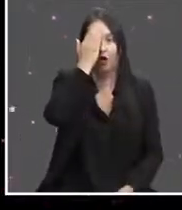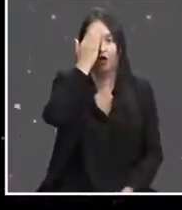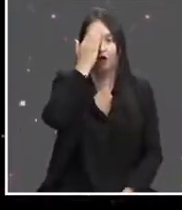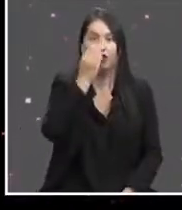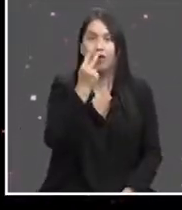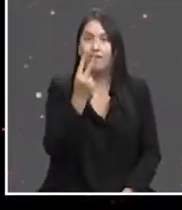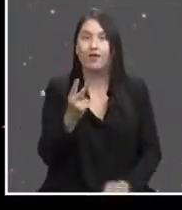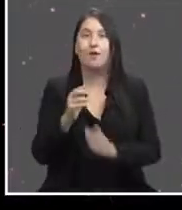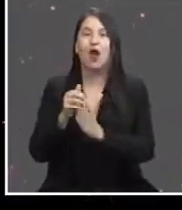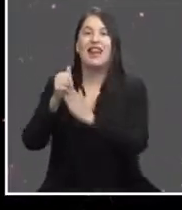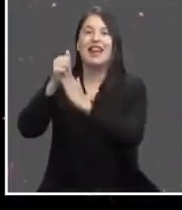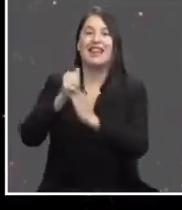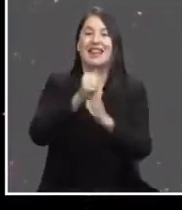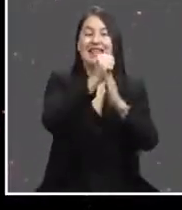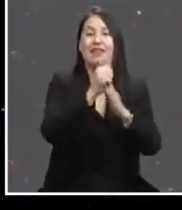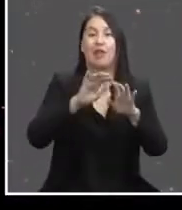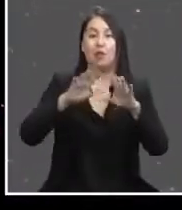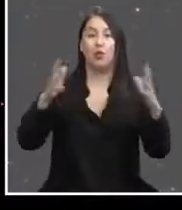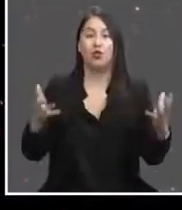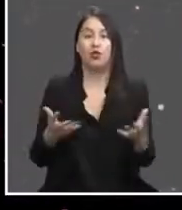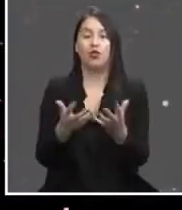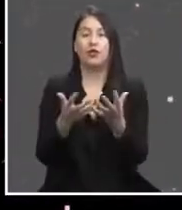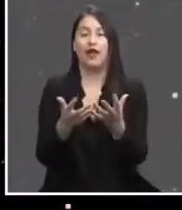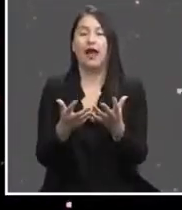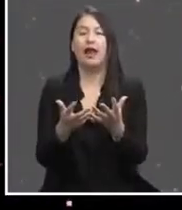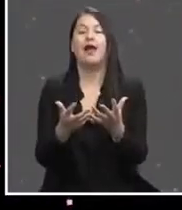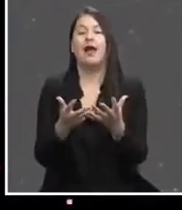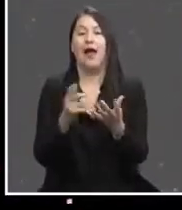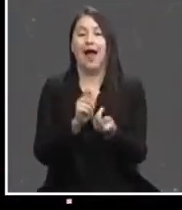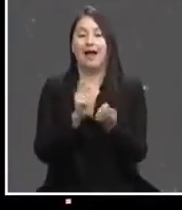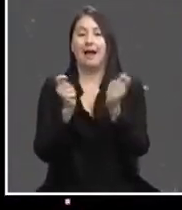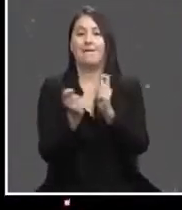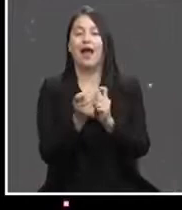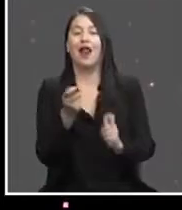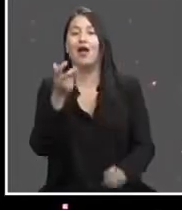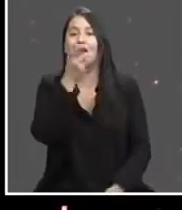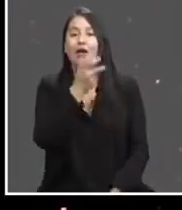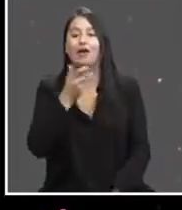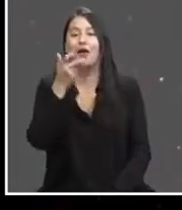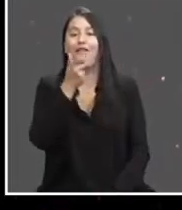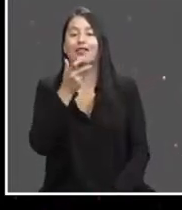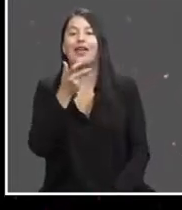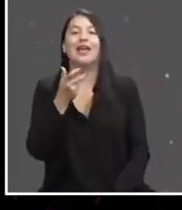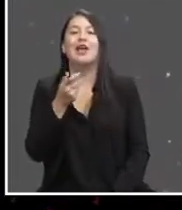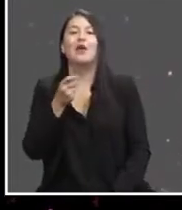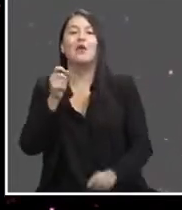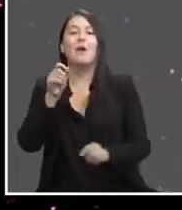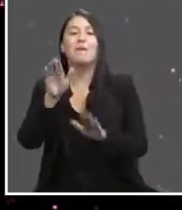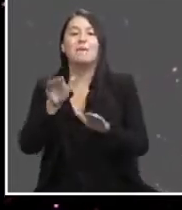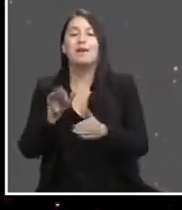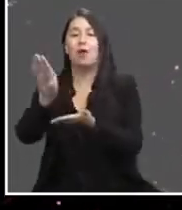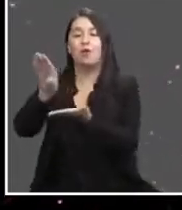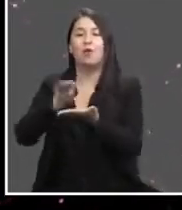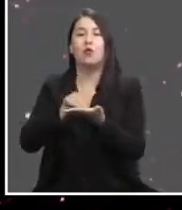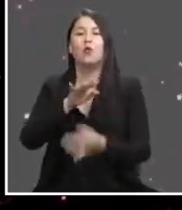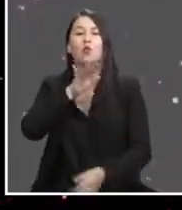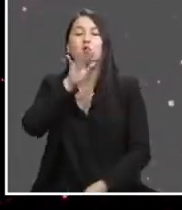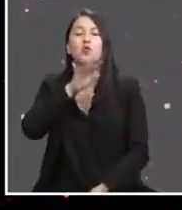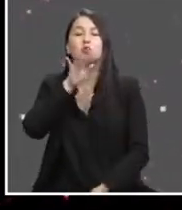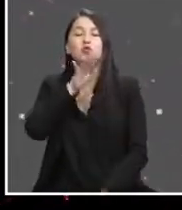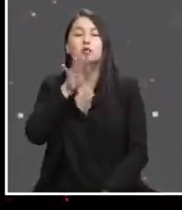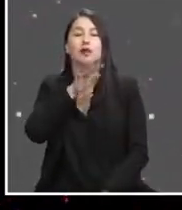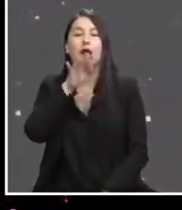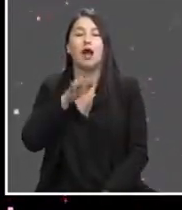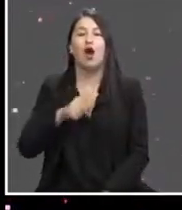young activists were using. The Secretary General of the United Nations declared the report code red for